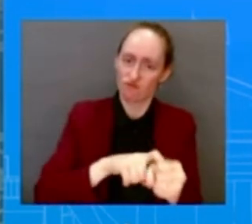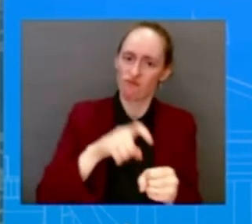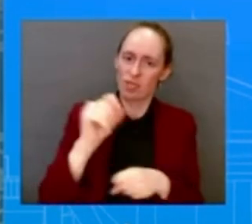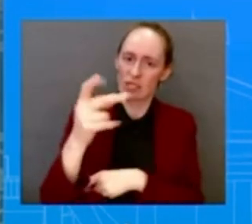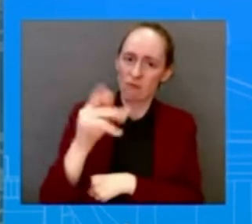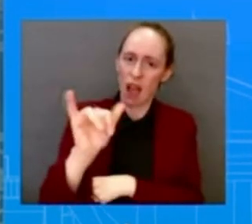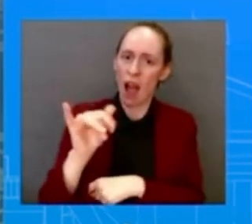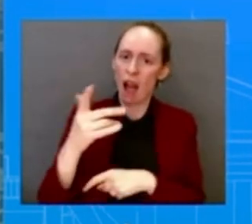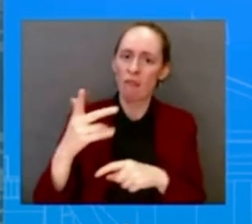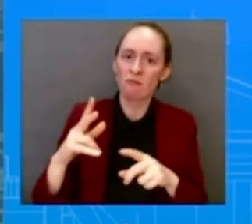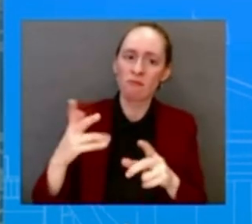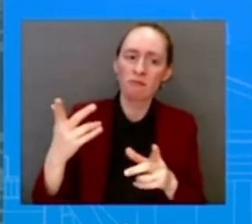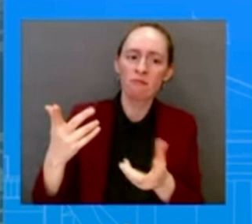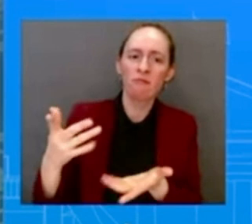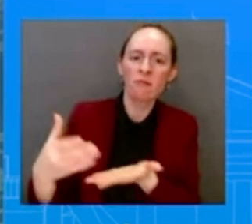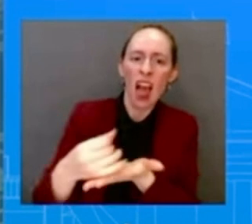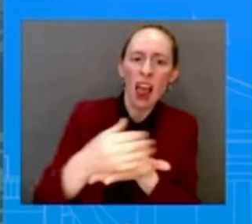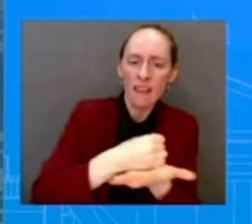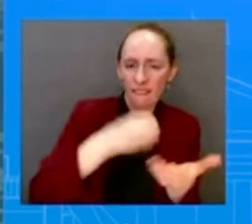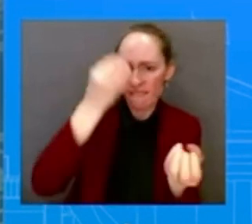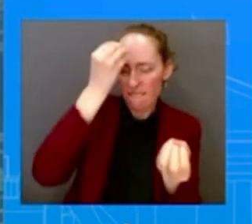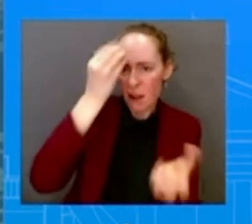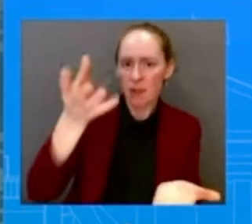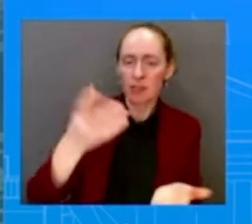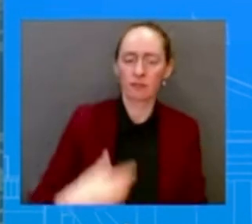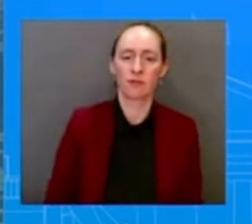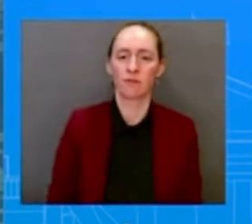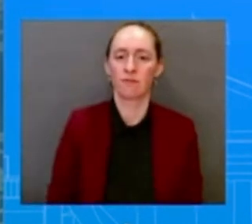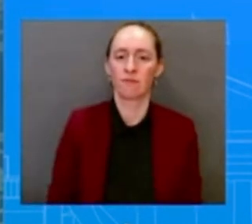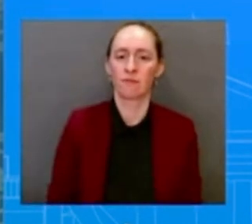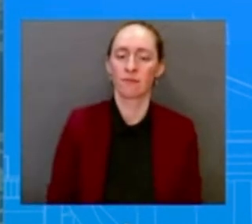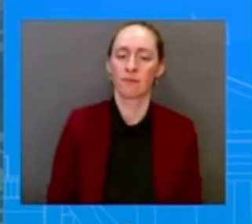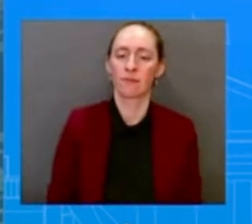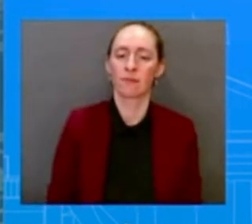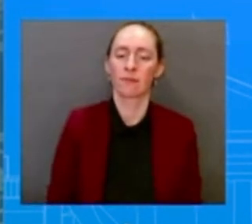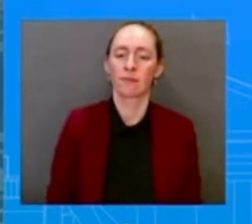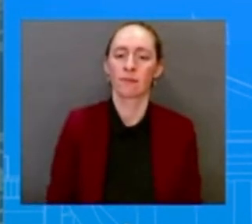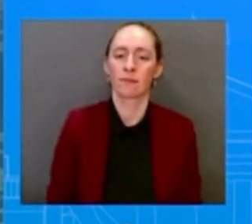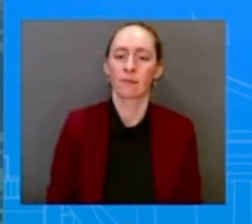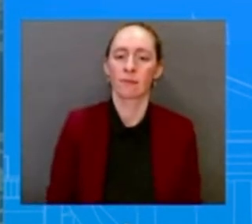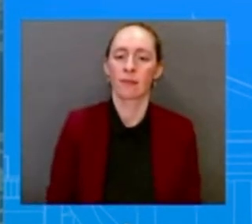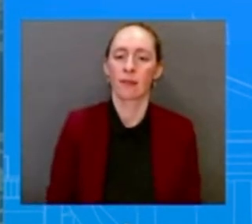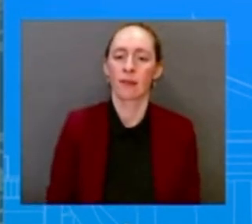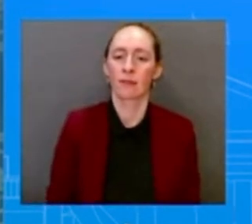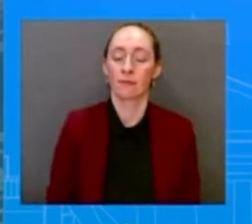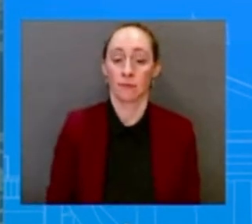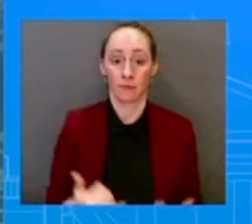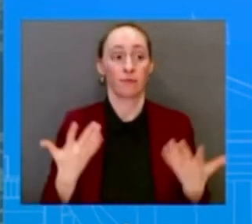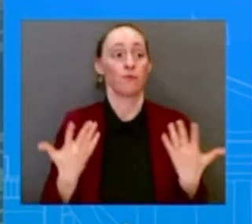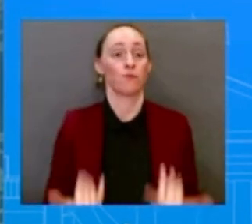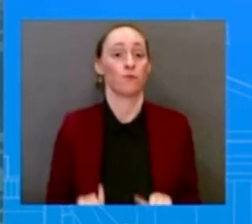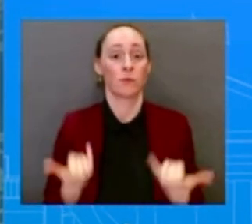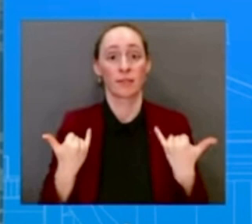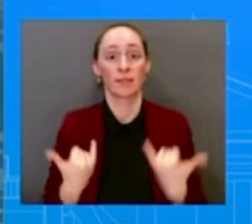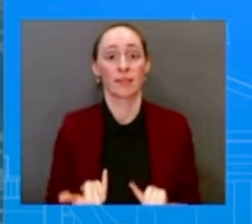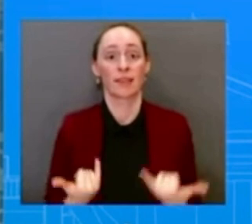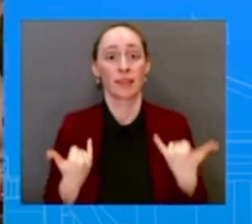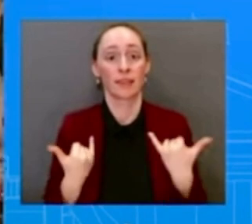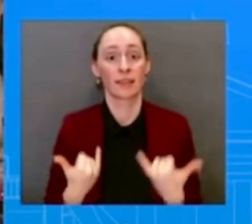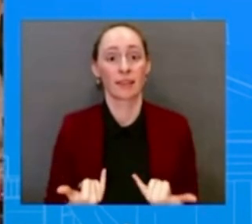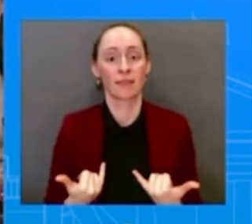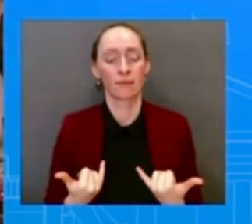its altitude represented a potential threat to the safety of flying customers, civil air traffic. Based on